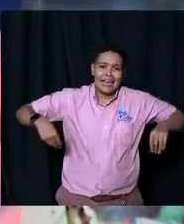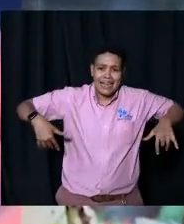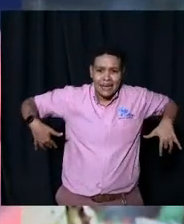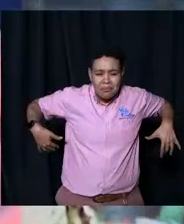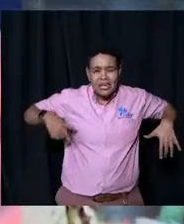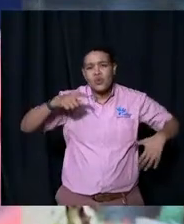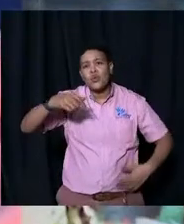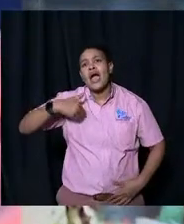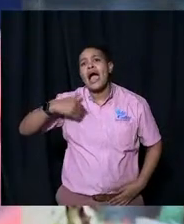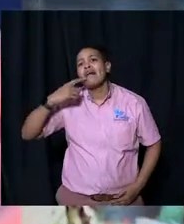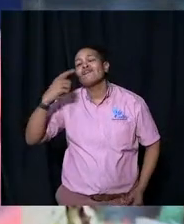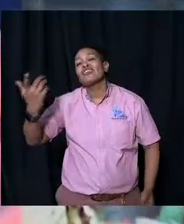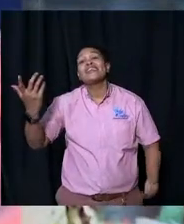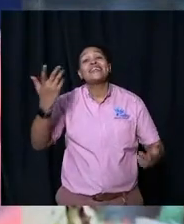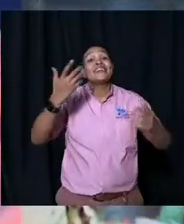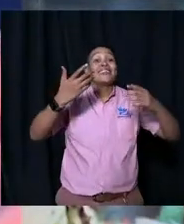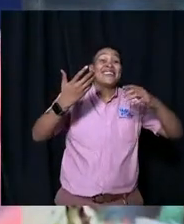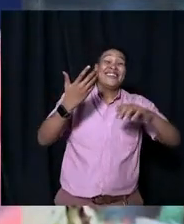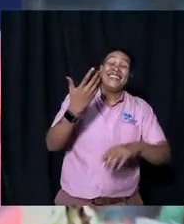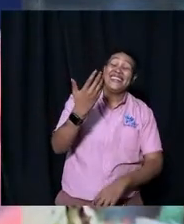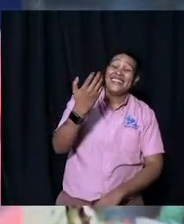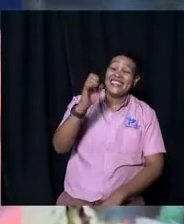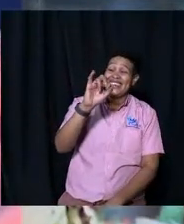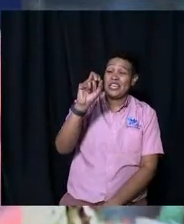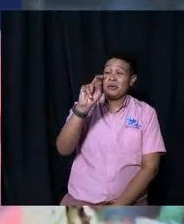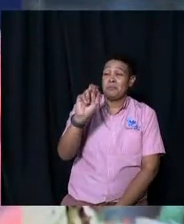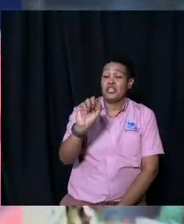have sequestration of the emissions